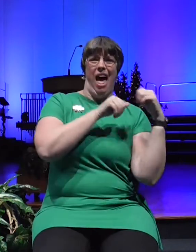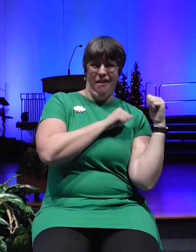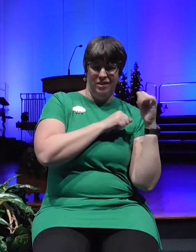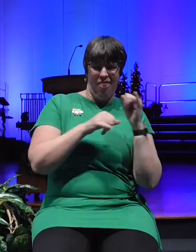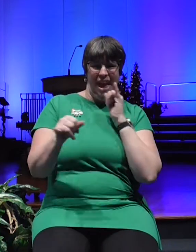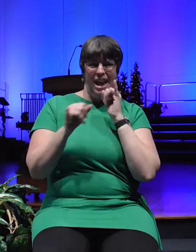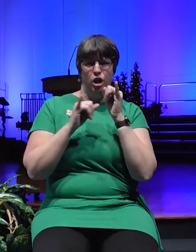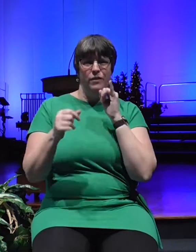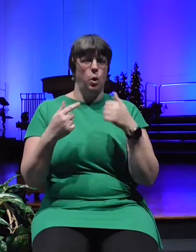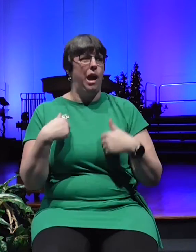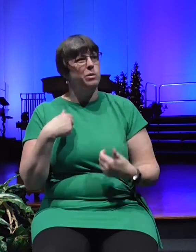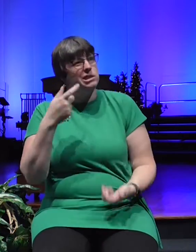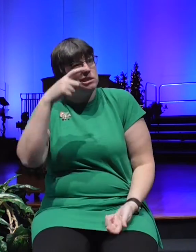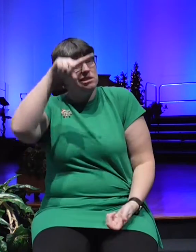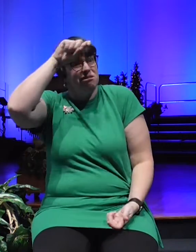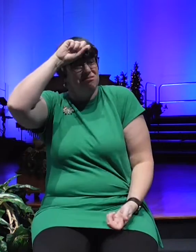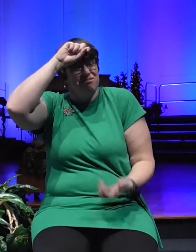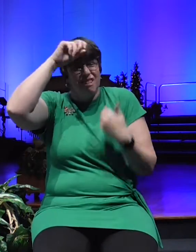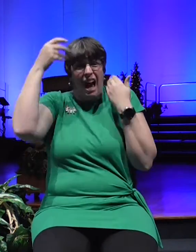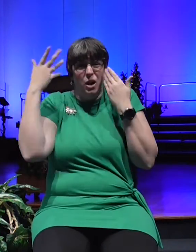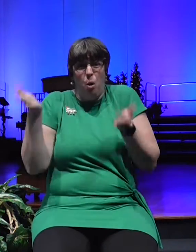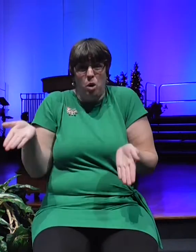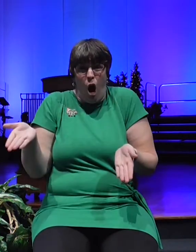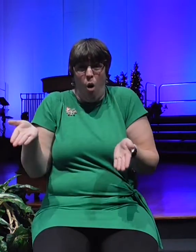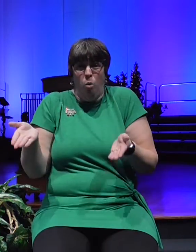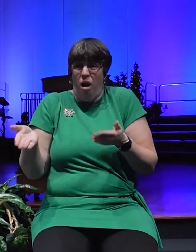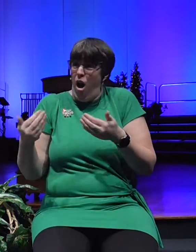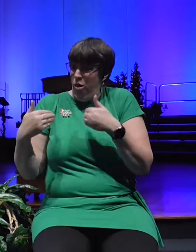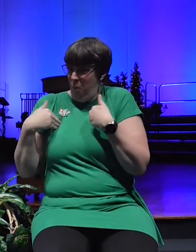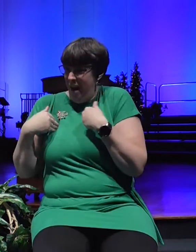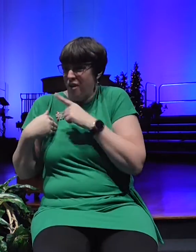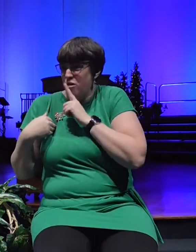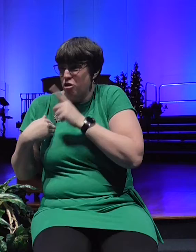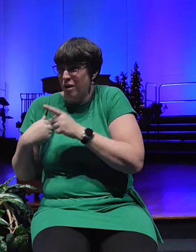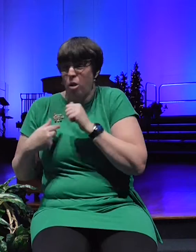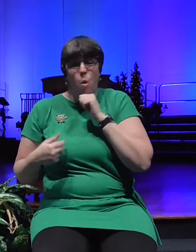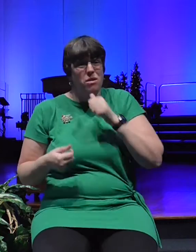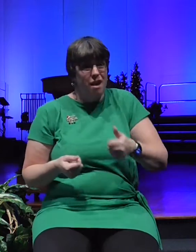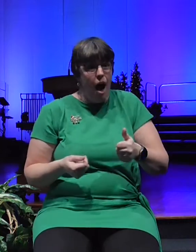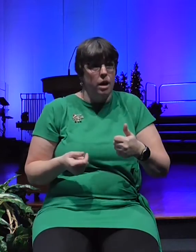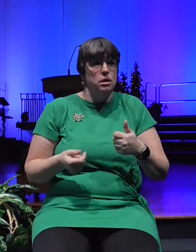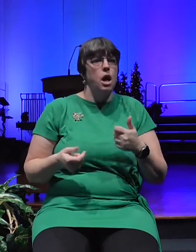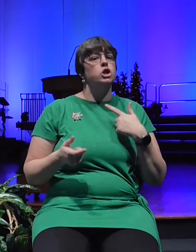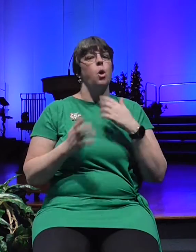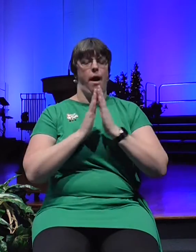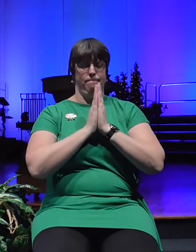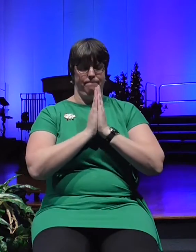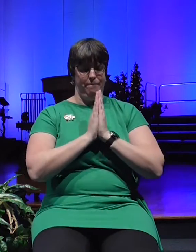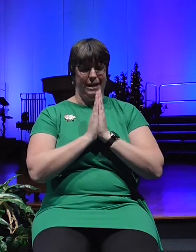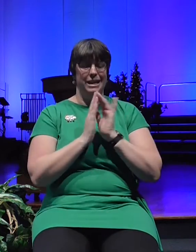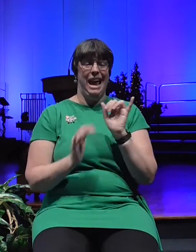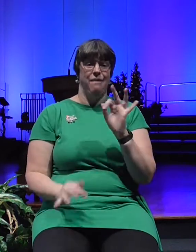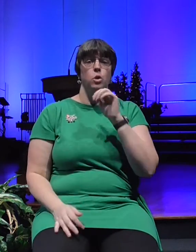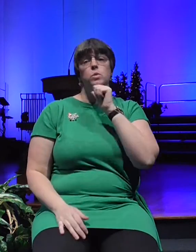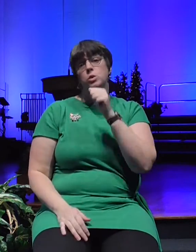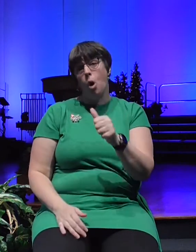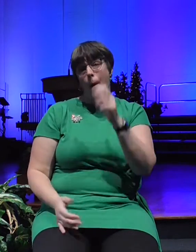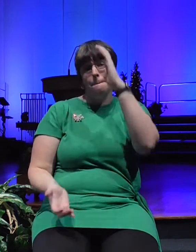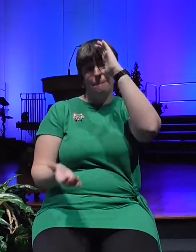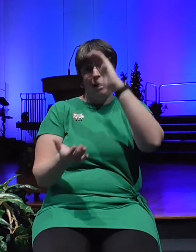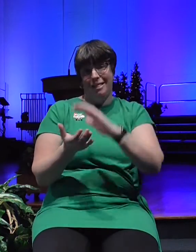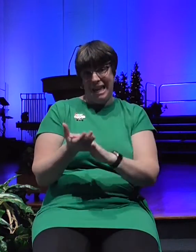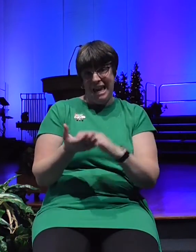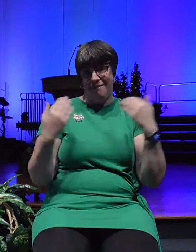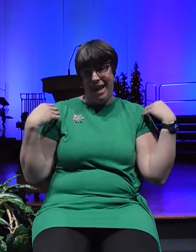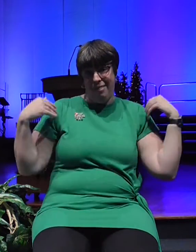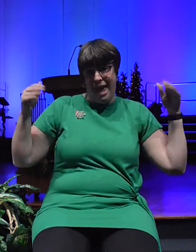angels or not? And I was meditating for guidance about angels. And here's what I got. If you don't believe in angels, they